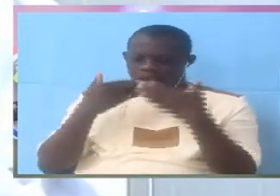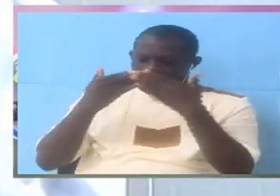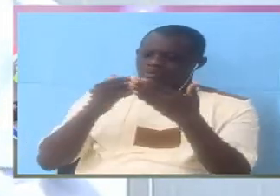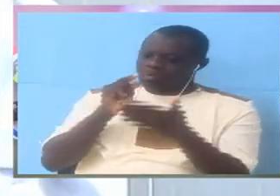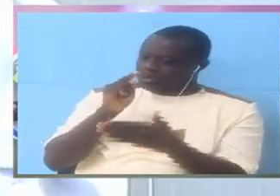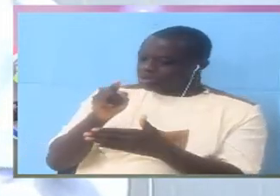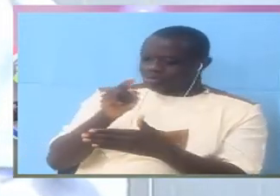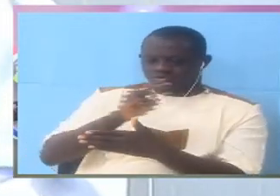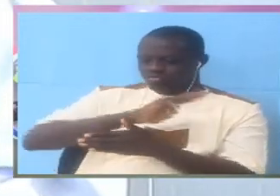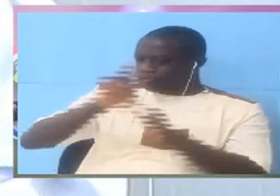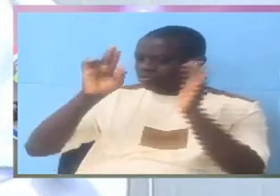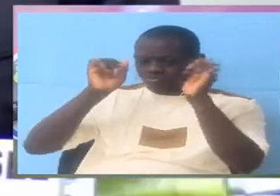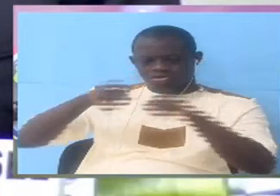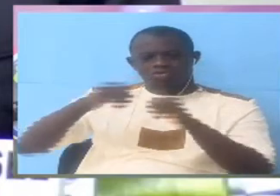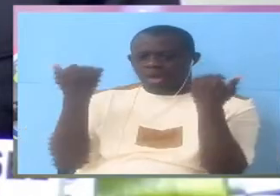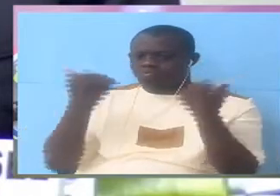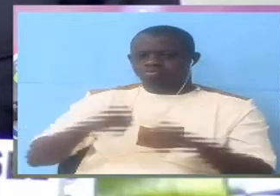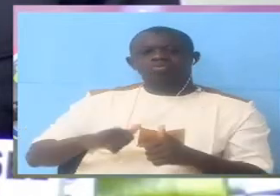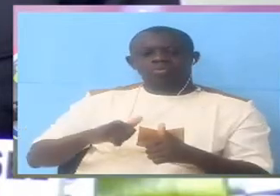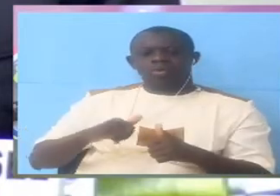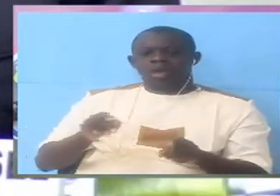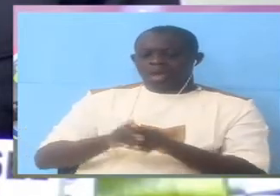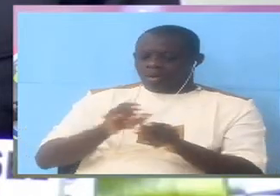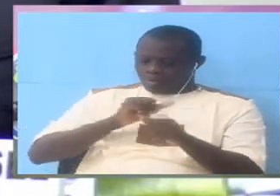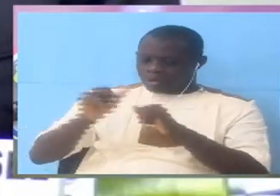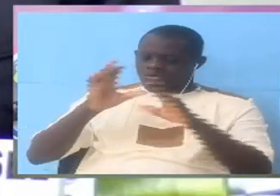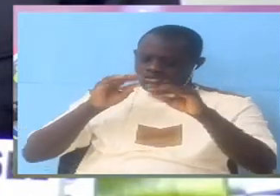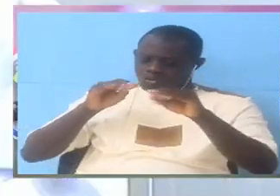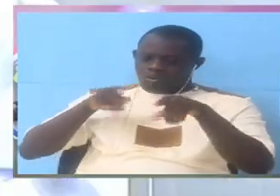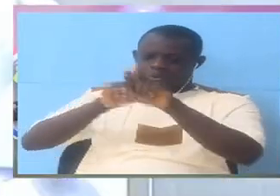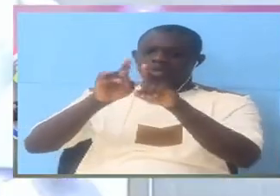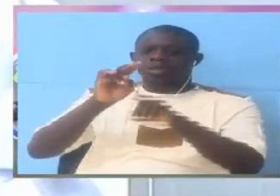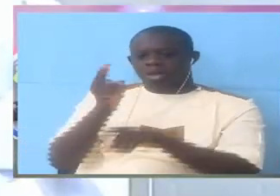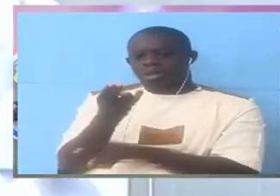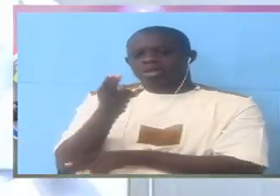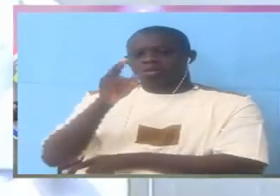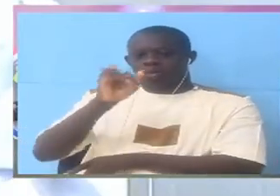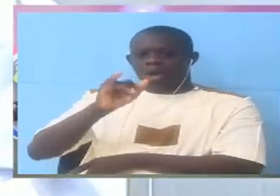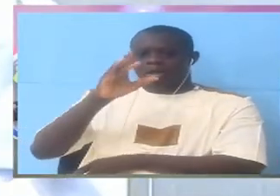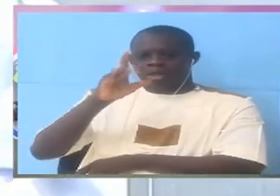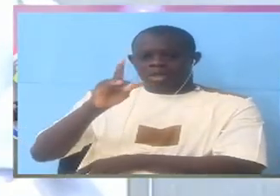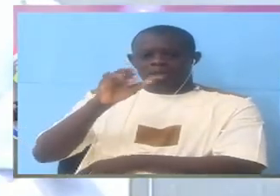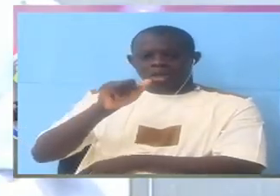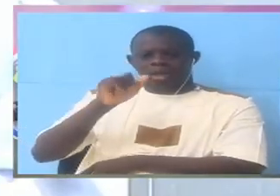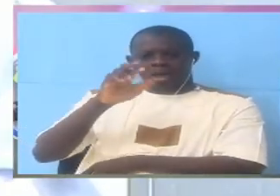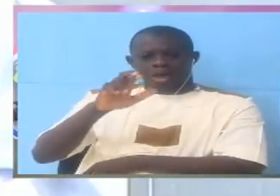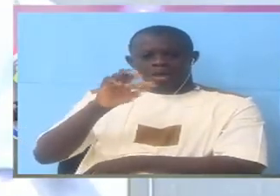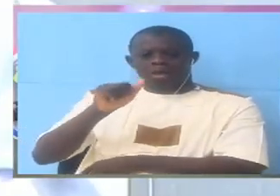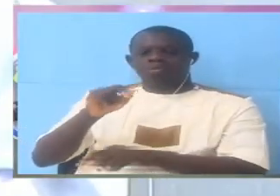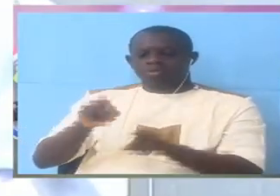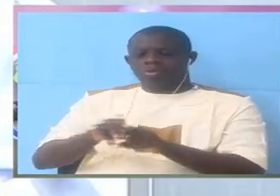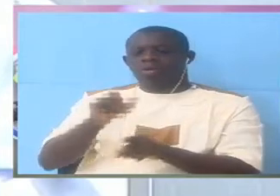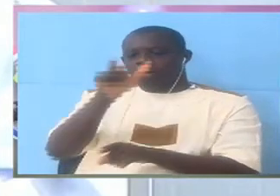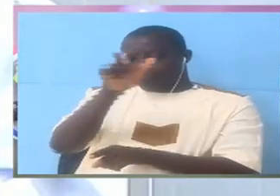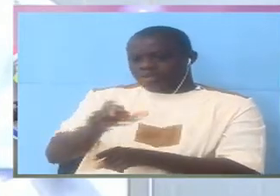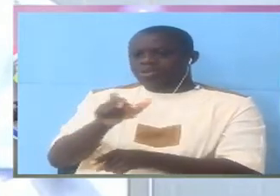He's the immediate boss. Did you speak to Hydra? No, there's somebody between me and Hydra, so that person must talk to Hydra.